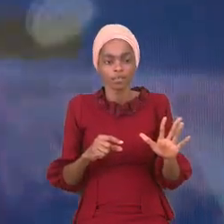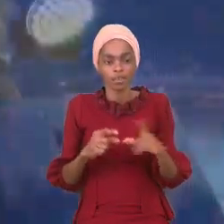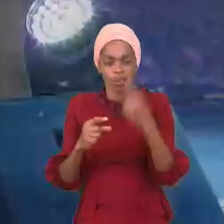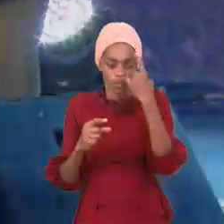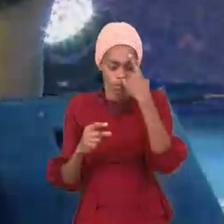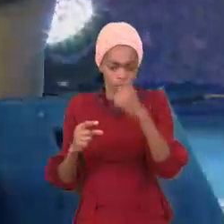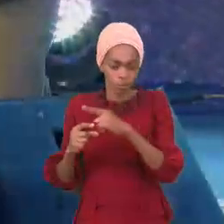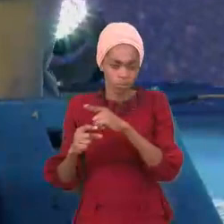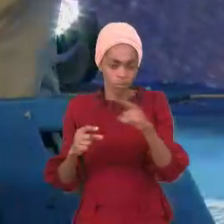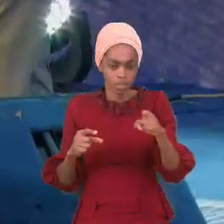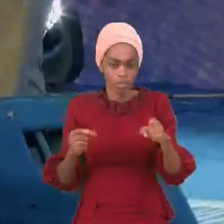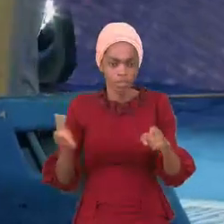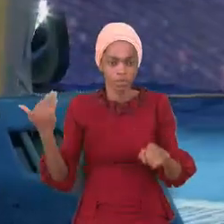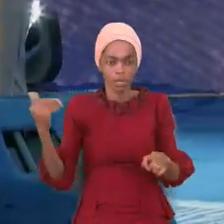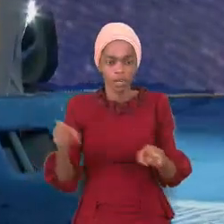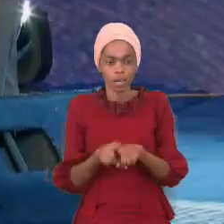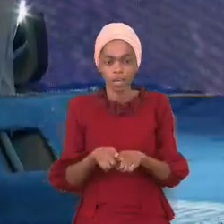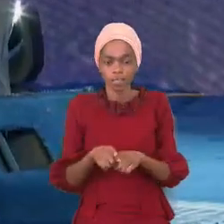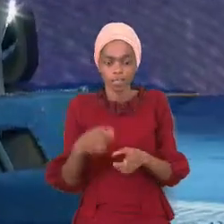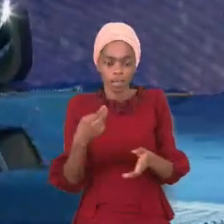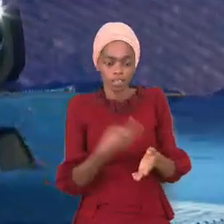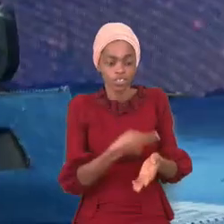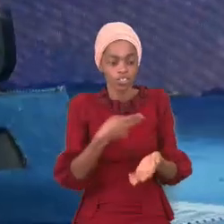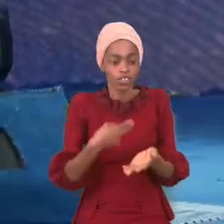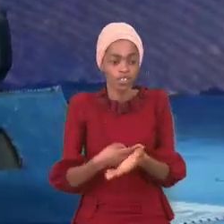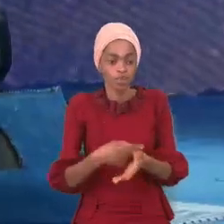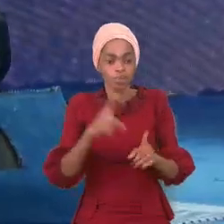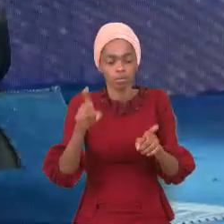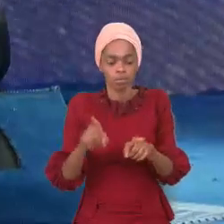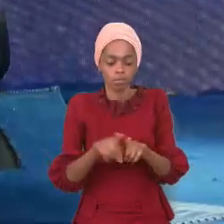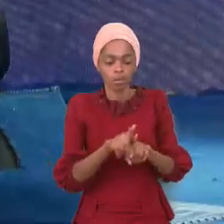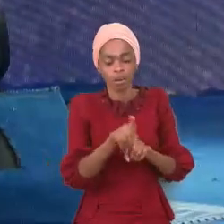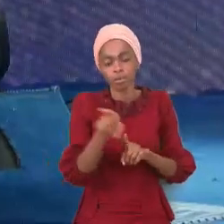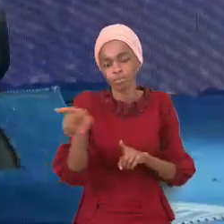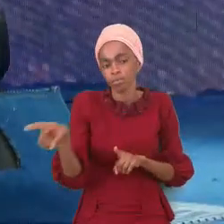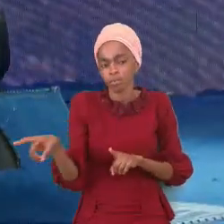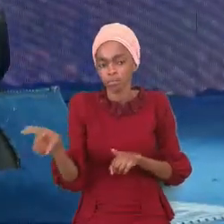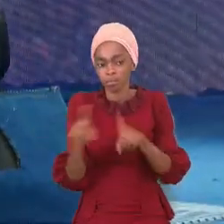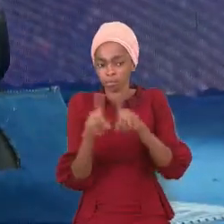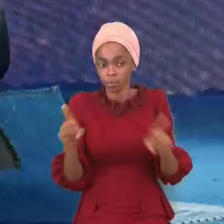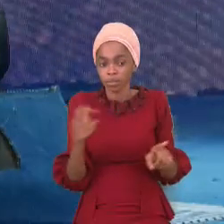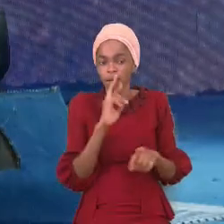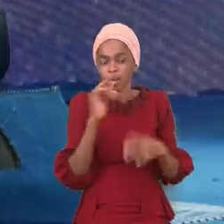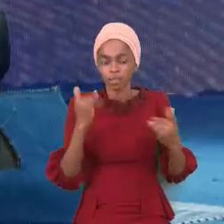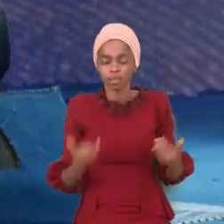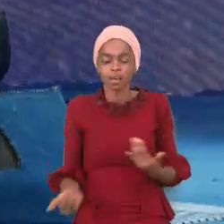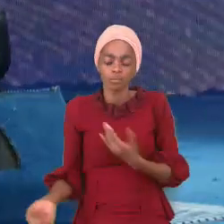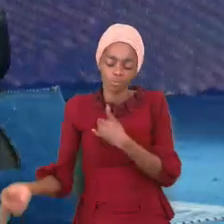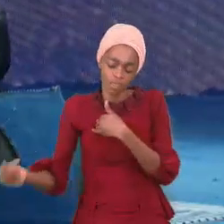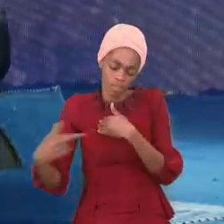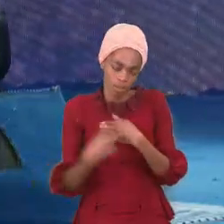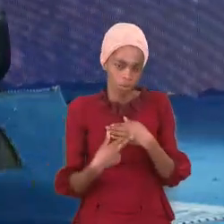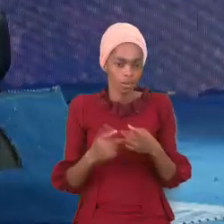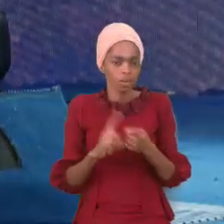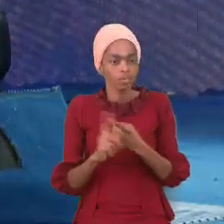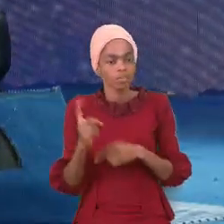for ye were a sheep going astray, but are now returned unto